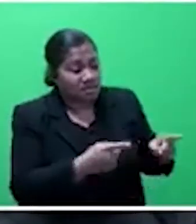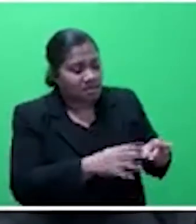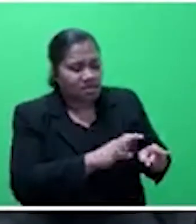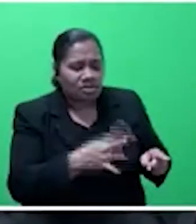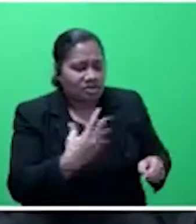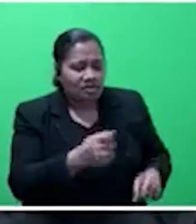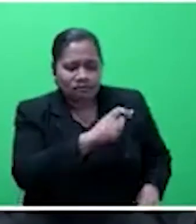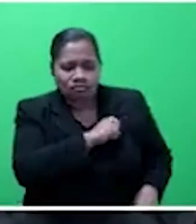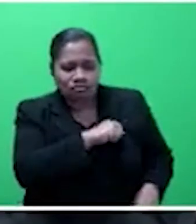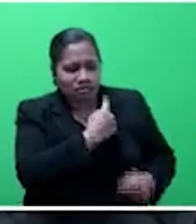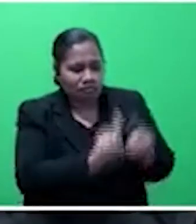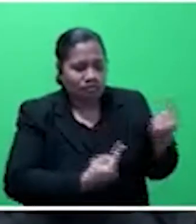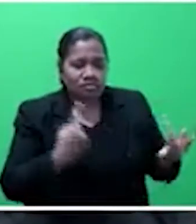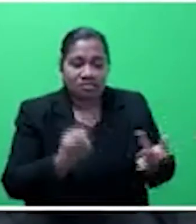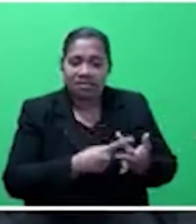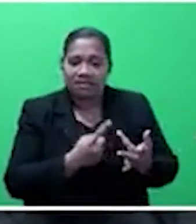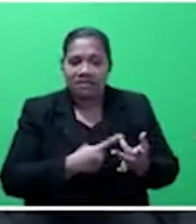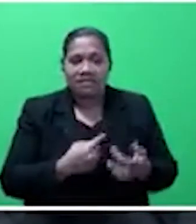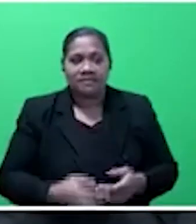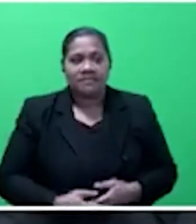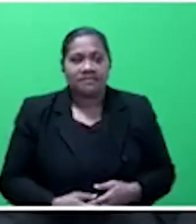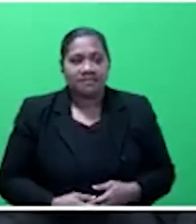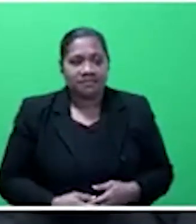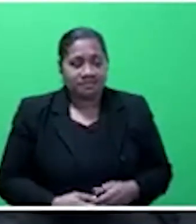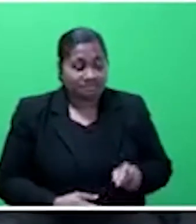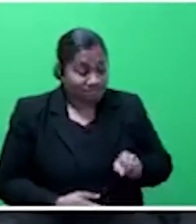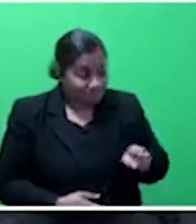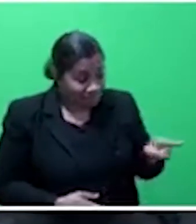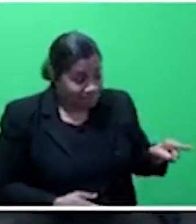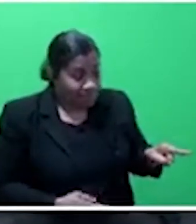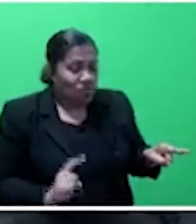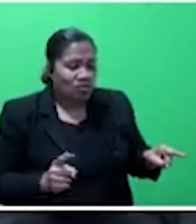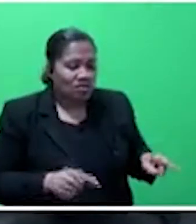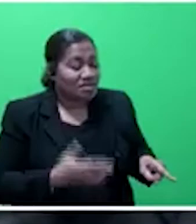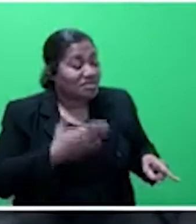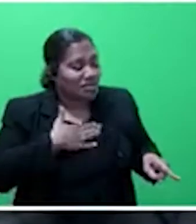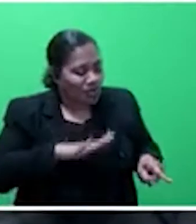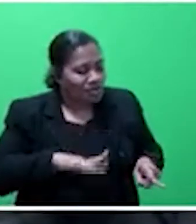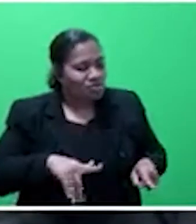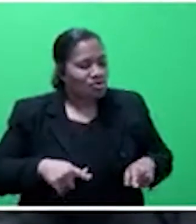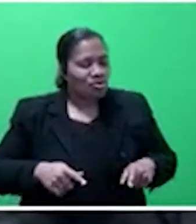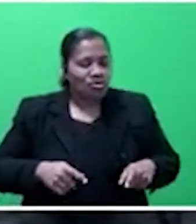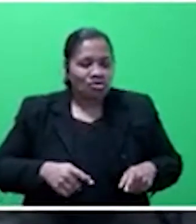other. They are the ones who want to run the country.